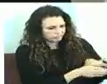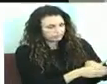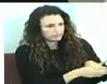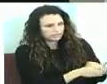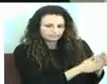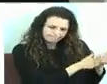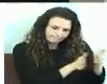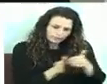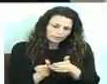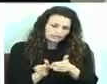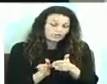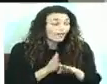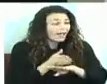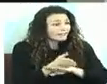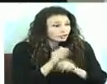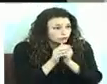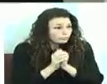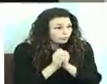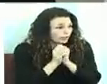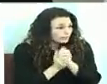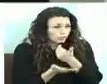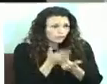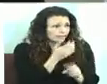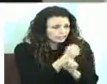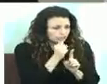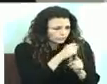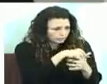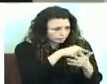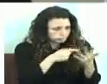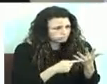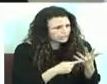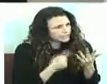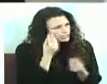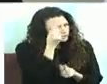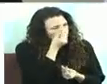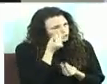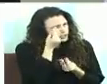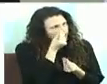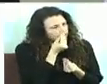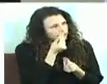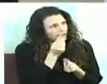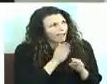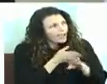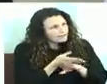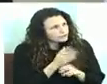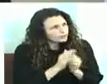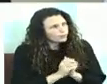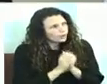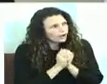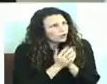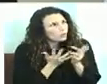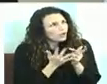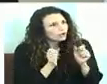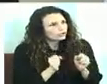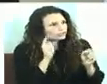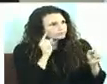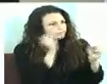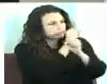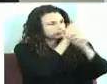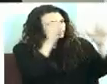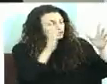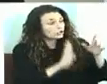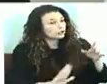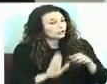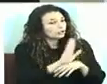After you prayed about it, did you ever wonder and imagine what it may look like for you to see your